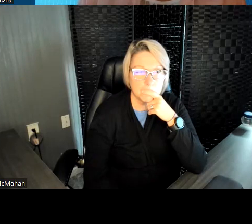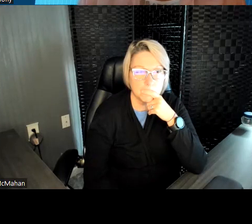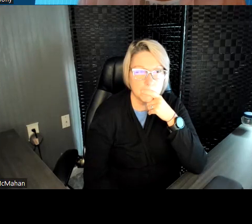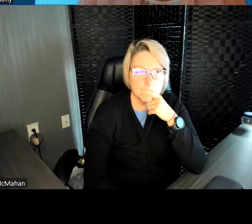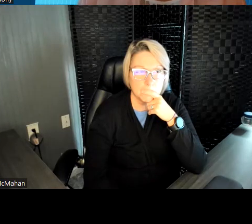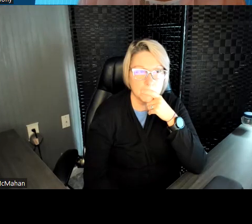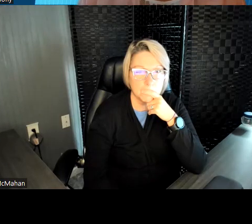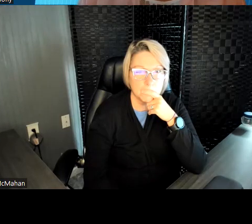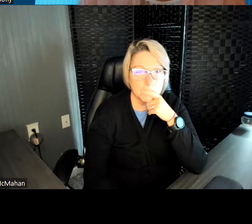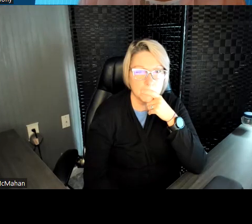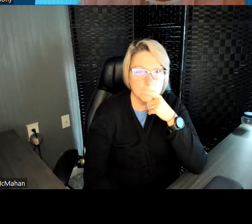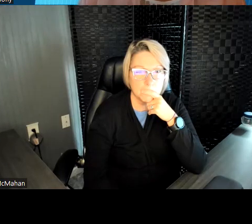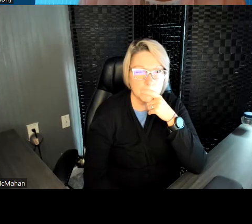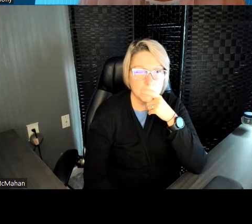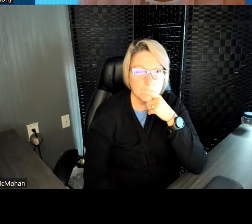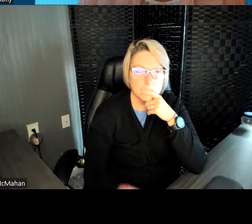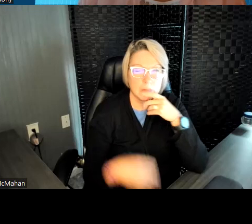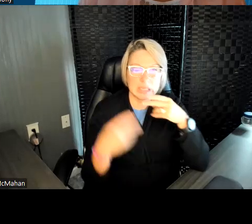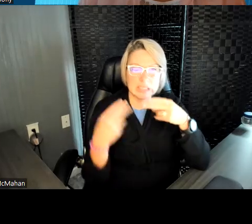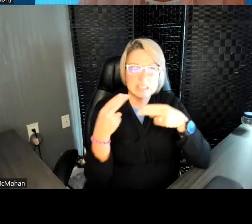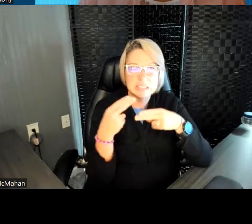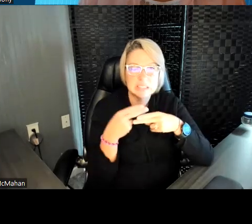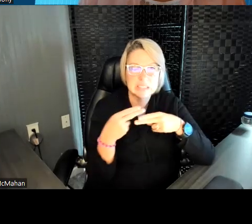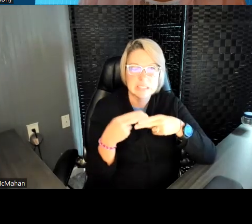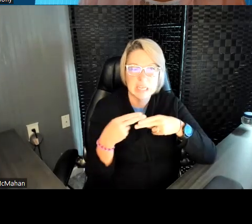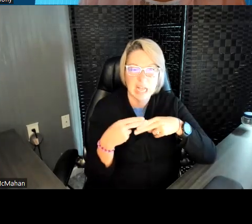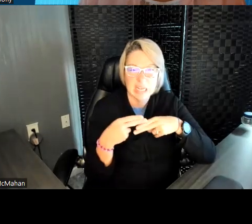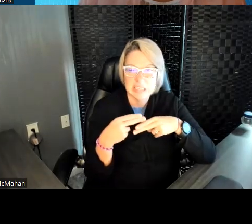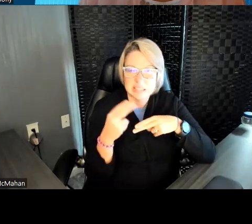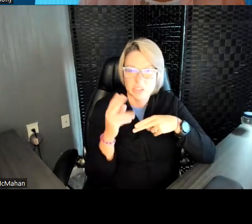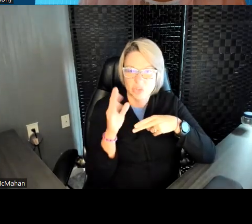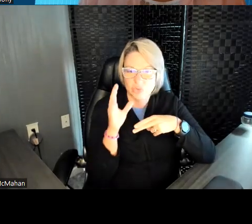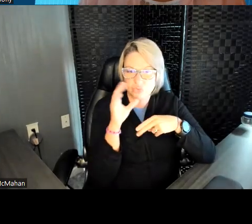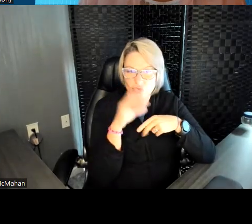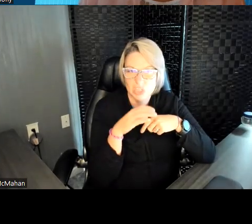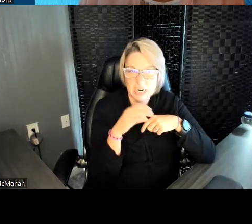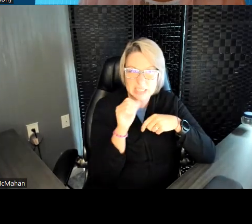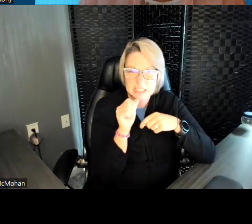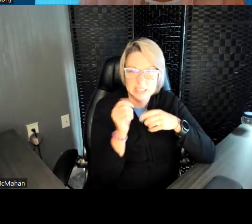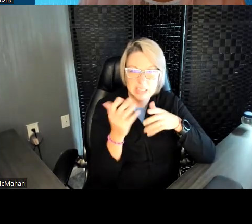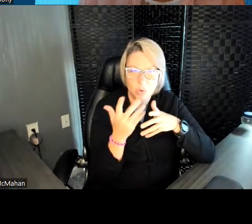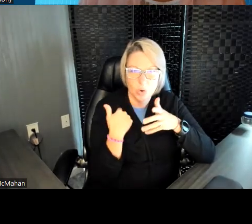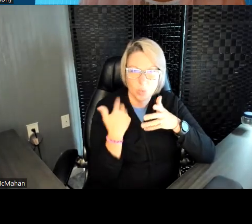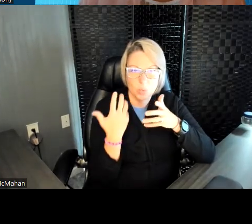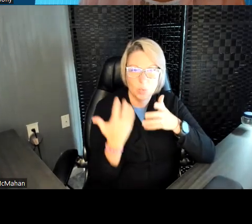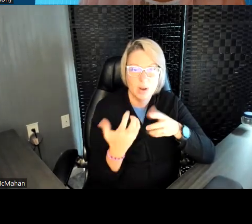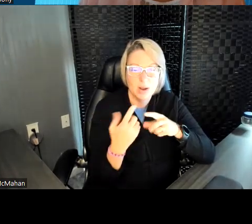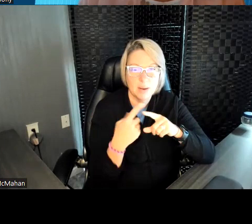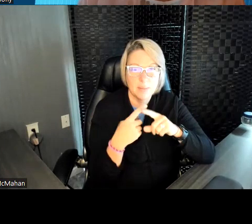Okay, so my slides are a little strange because that's not what I wanted, but that's what I got. So hang